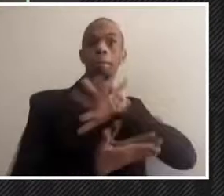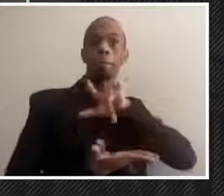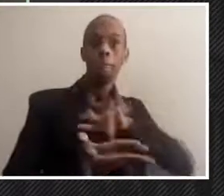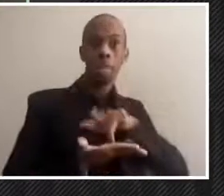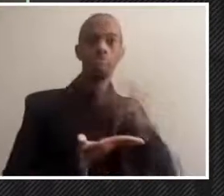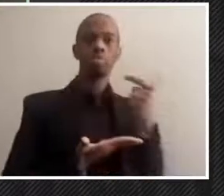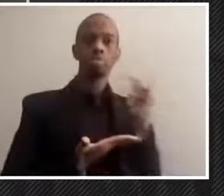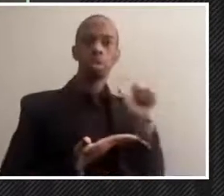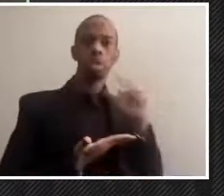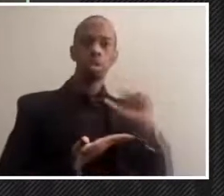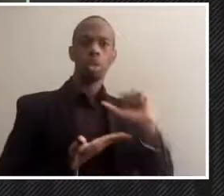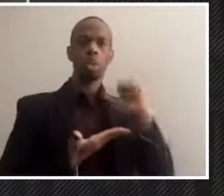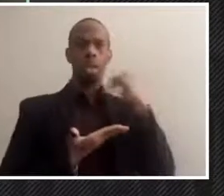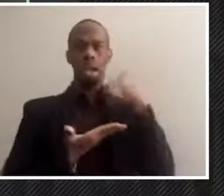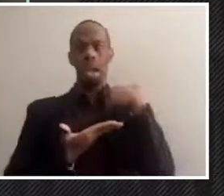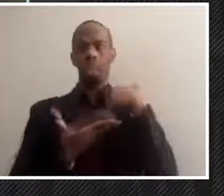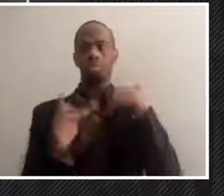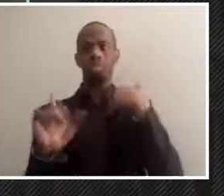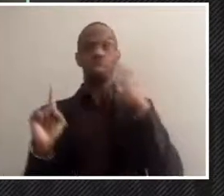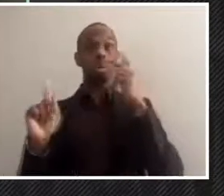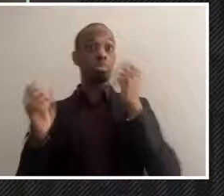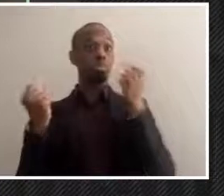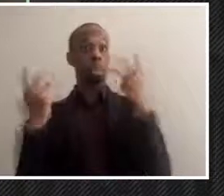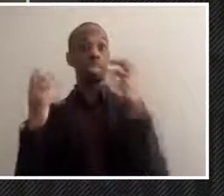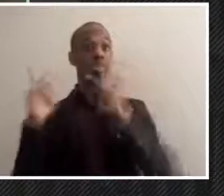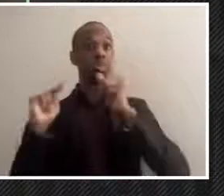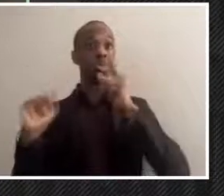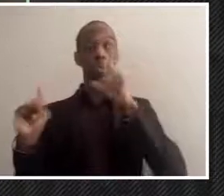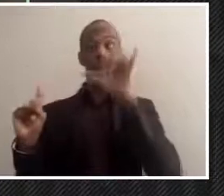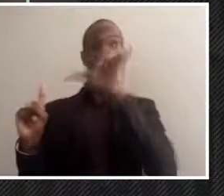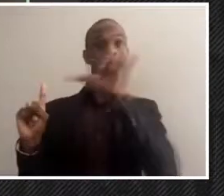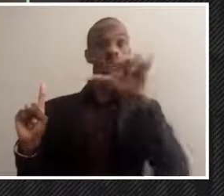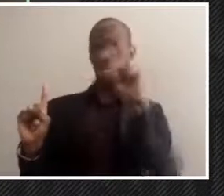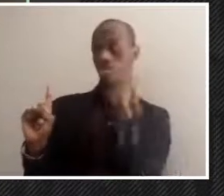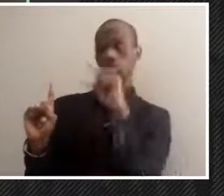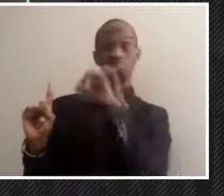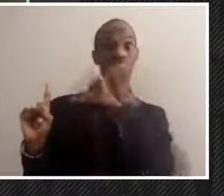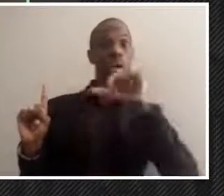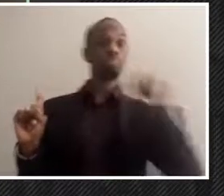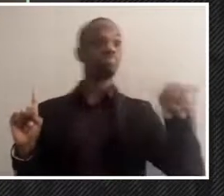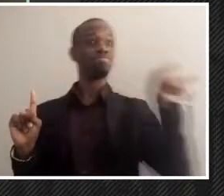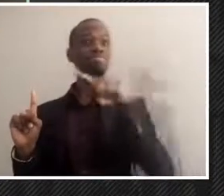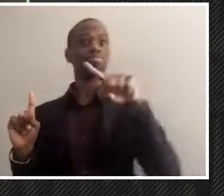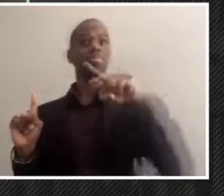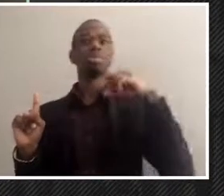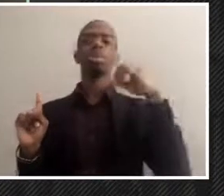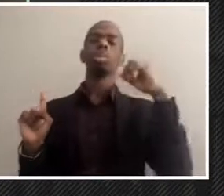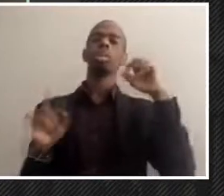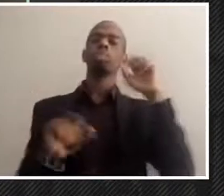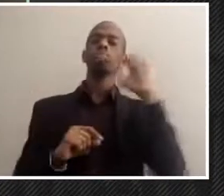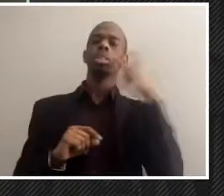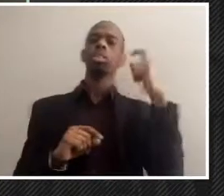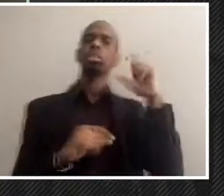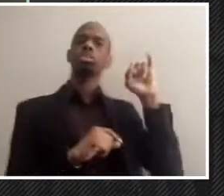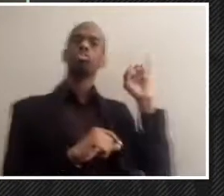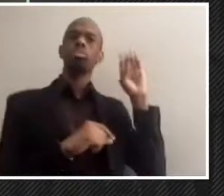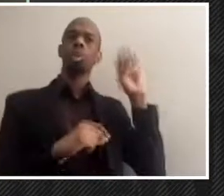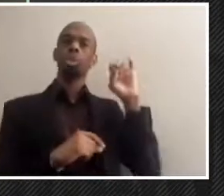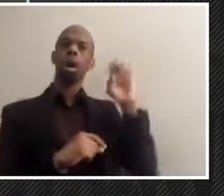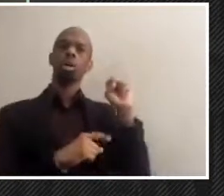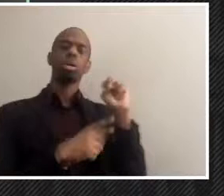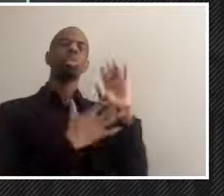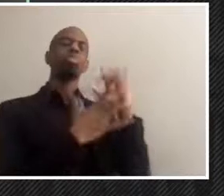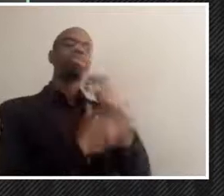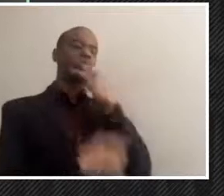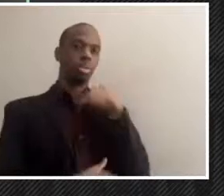previous occupant of the White House, he didn't create racism. He didn't create this divisiveness. He gave them cover and he